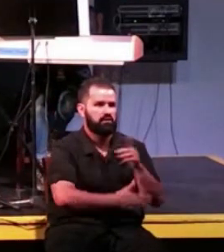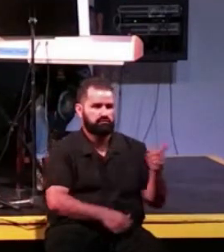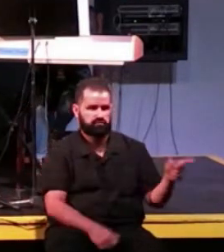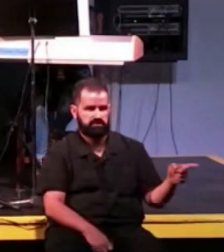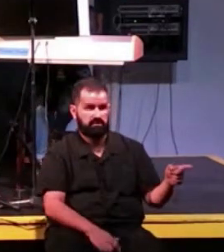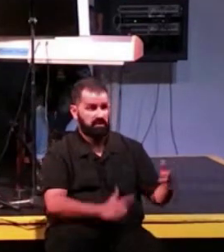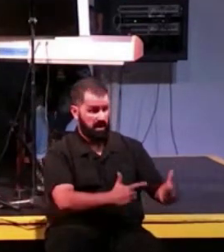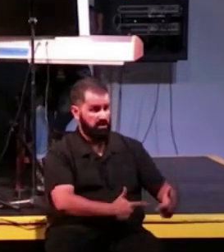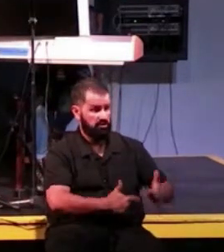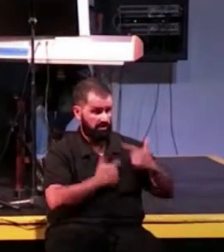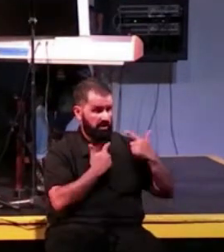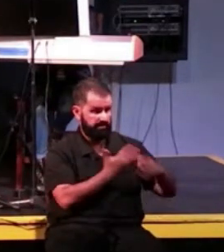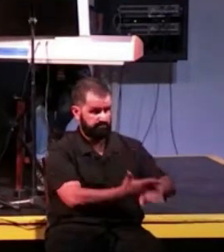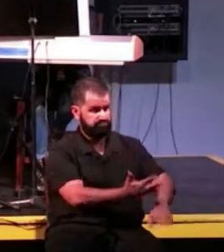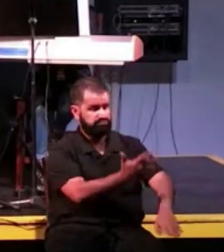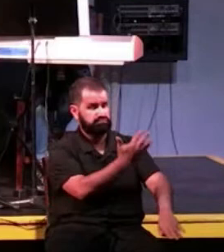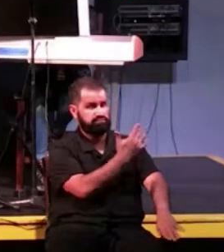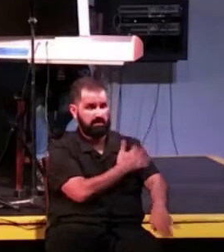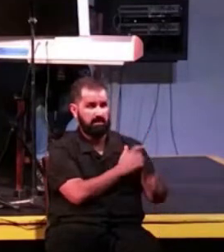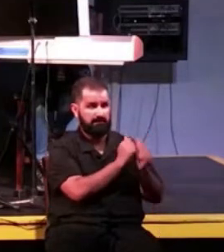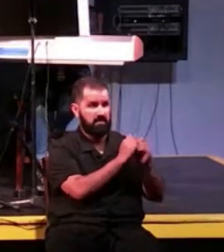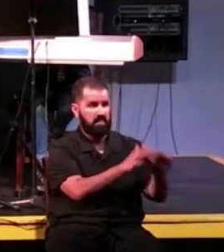And her life got blessed.